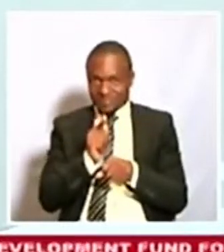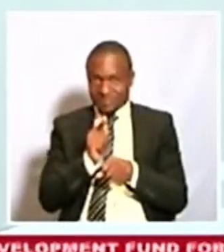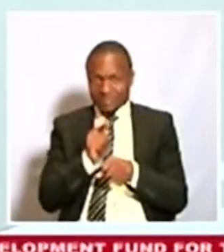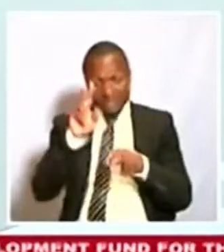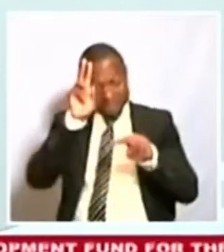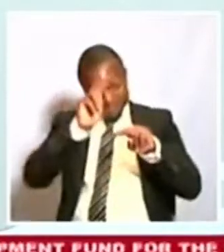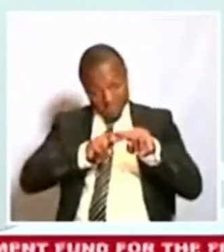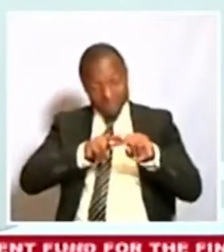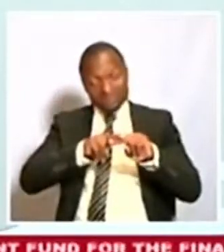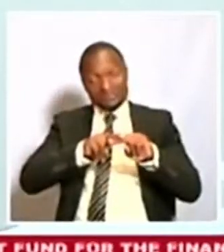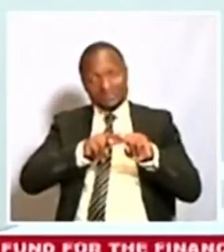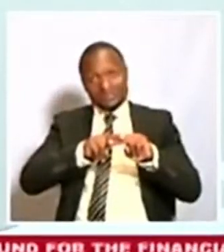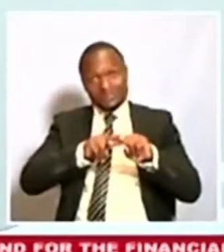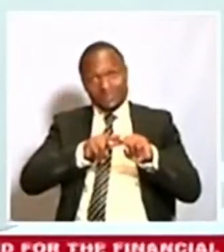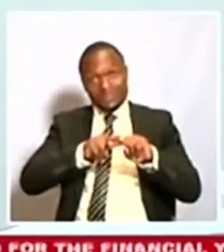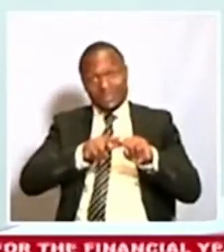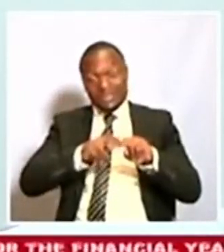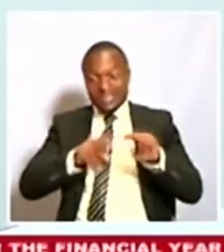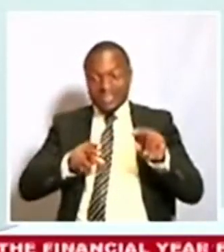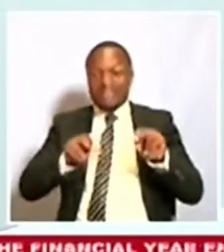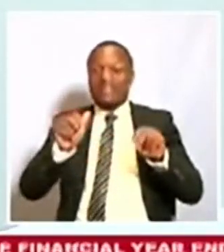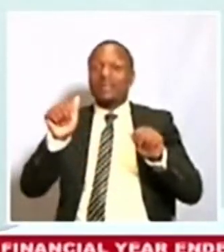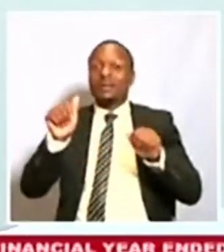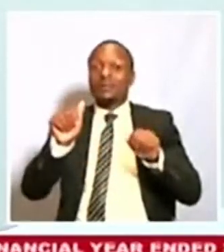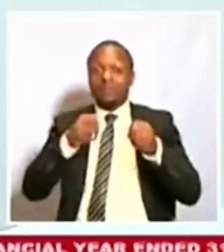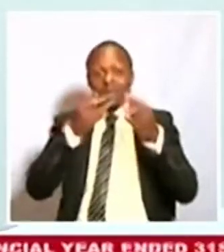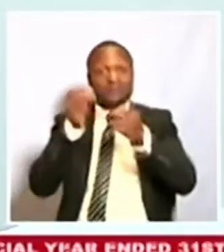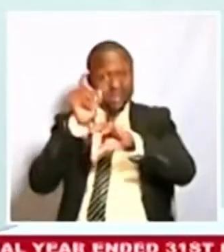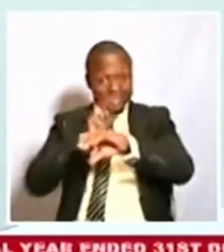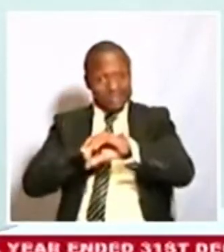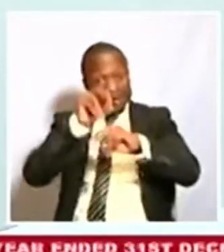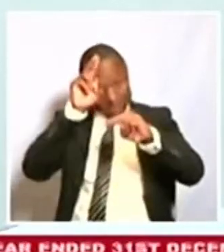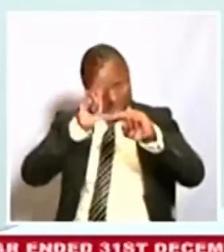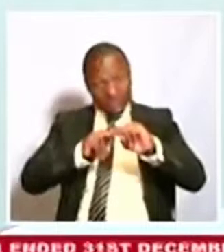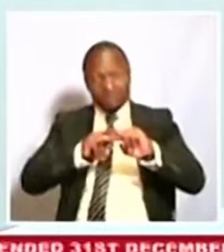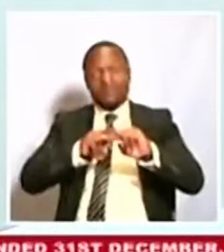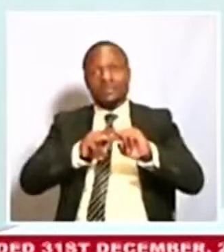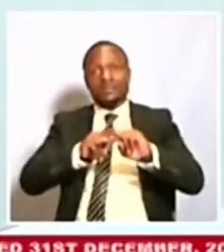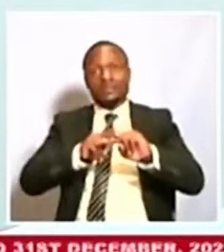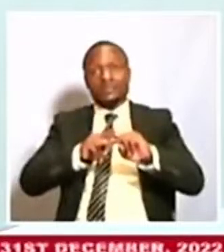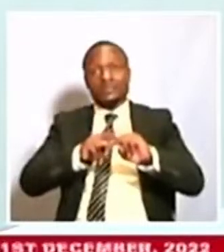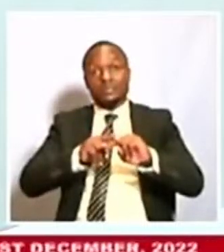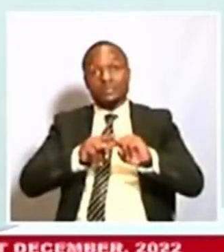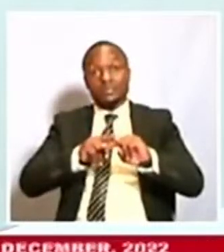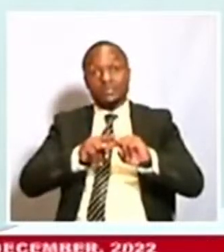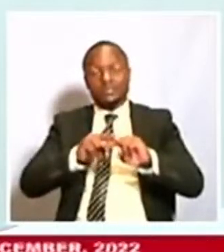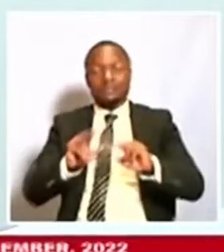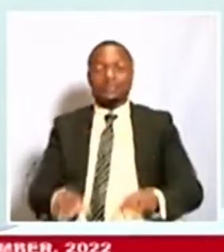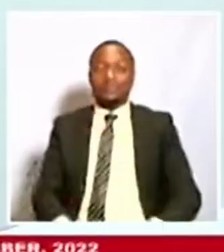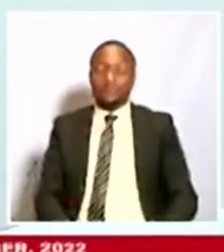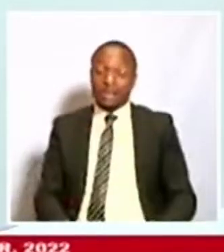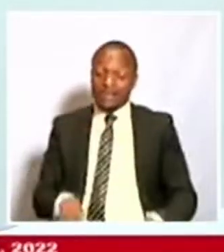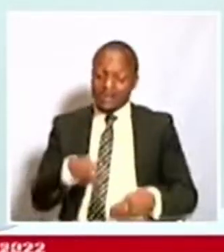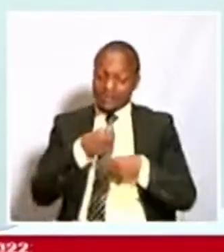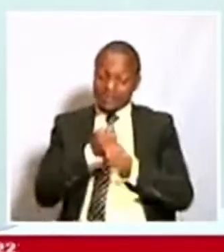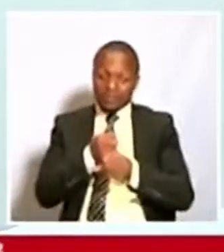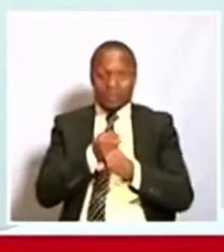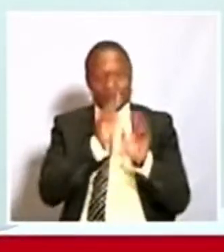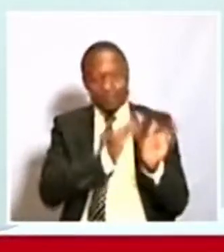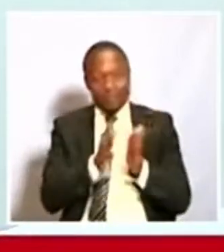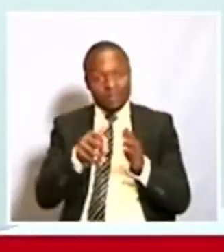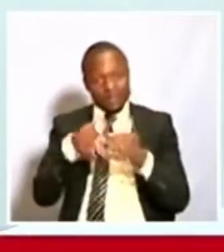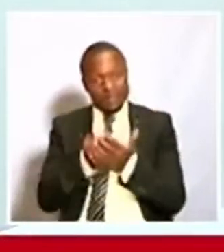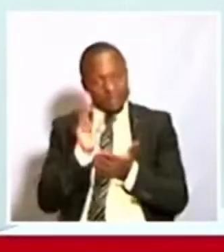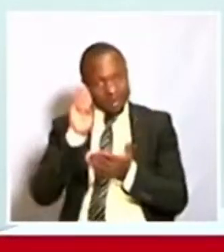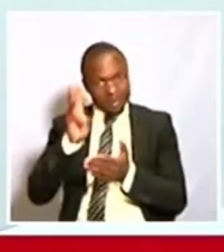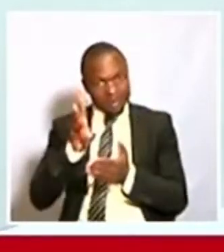sit time and again, you sit and come up with the plan, the way you're going to